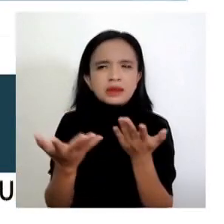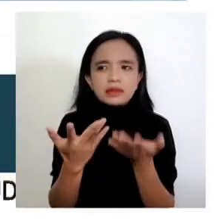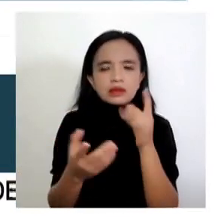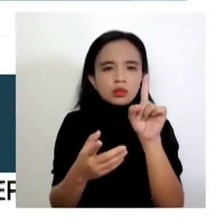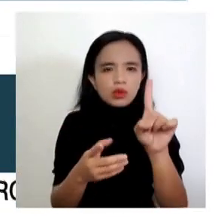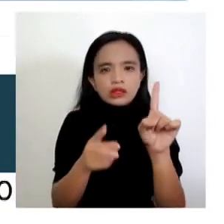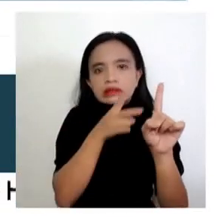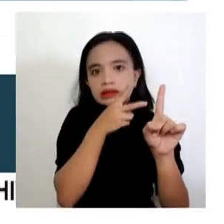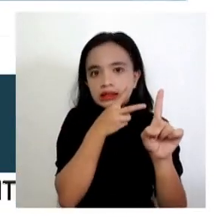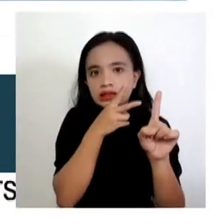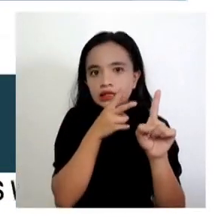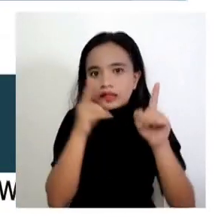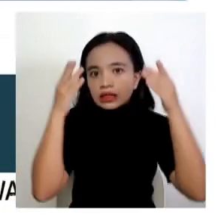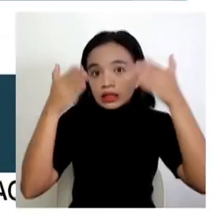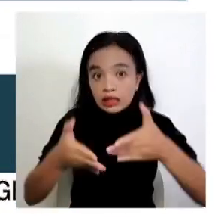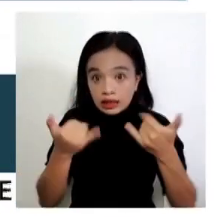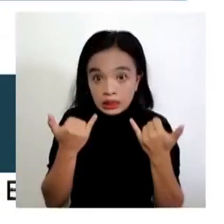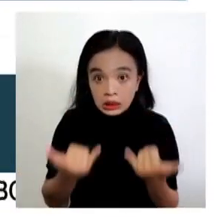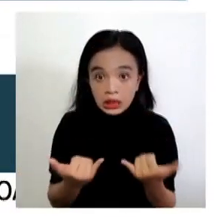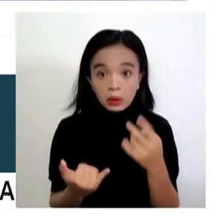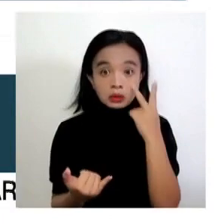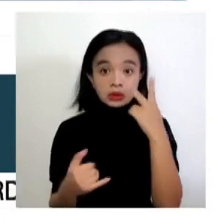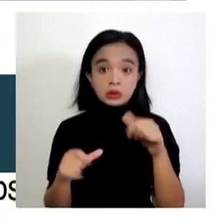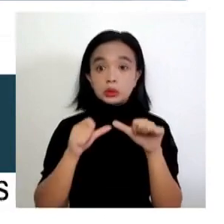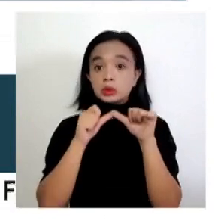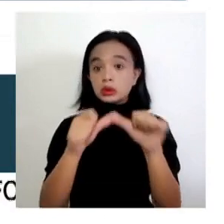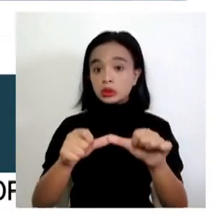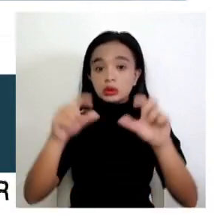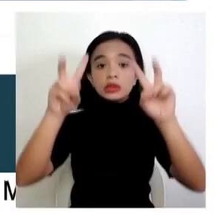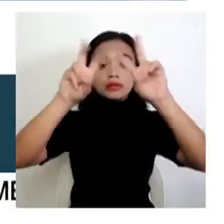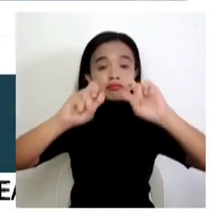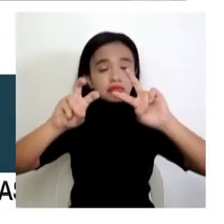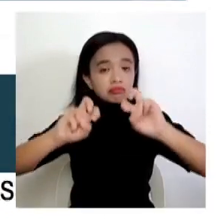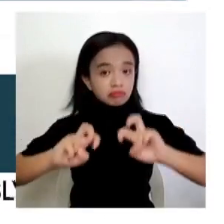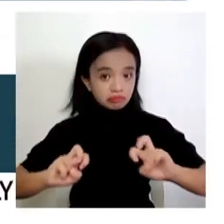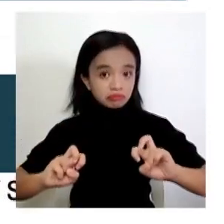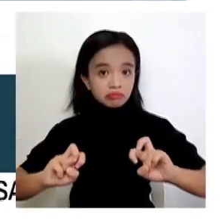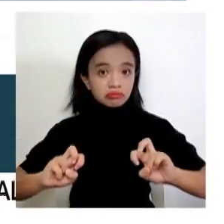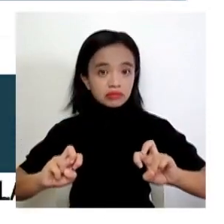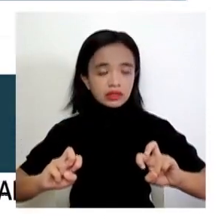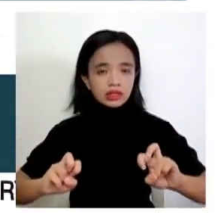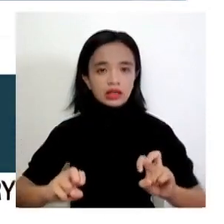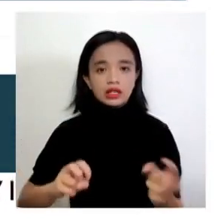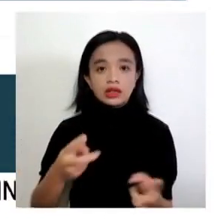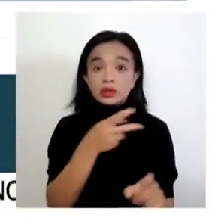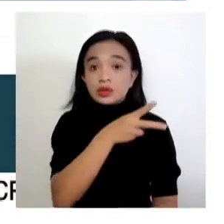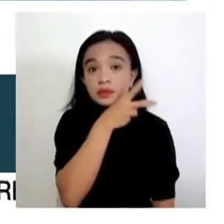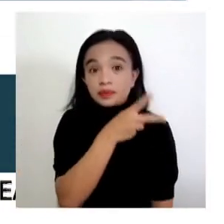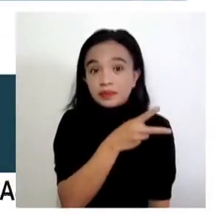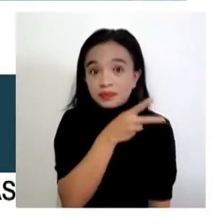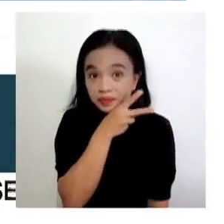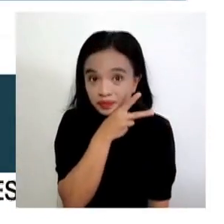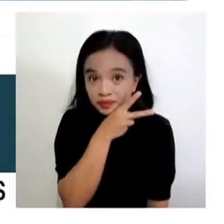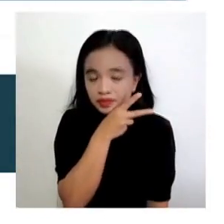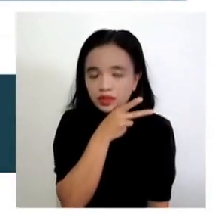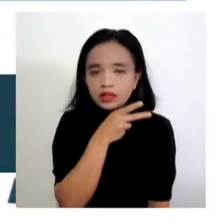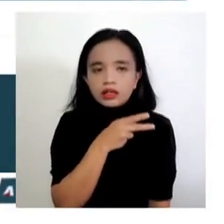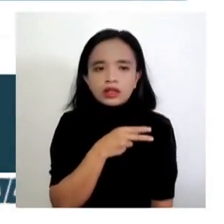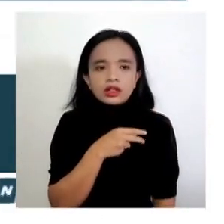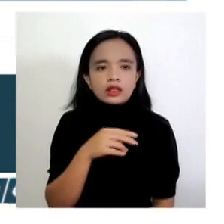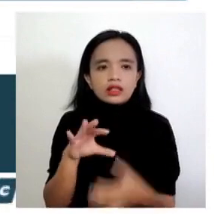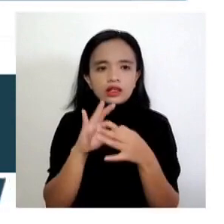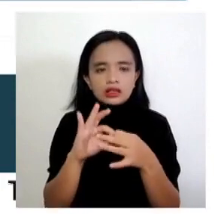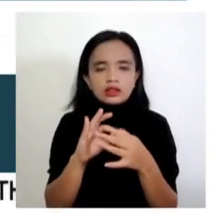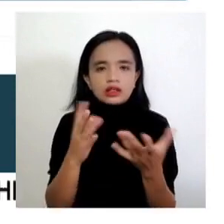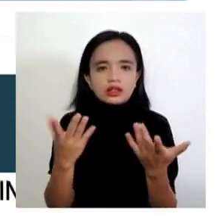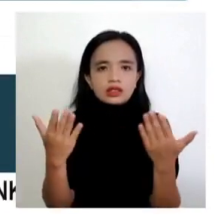centralized. It's seeming now in the ongoing investigation that the syndicate or syndicates engaged in